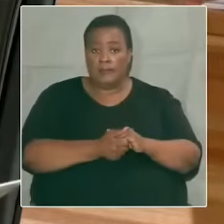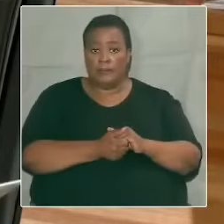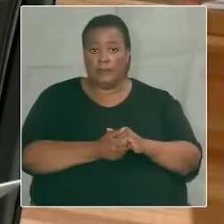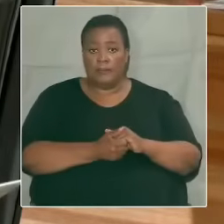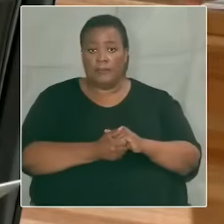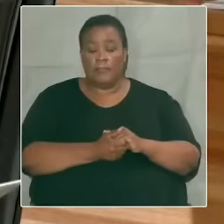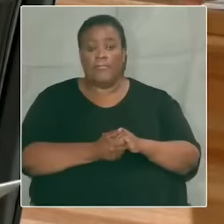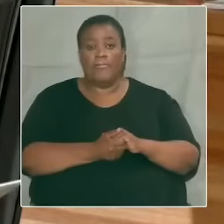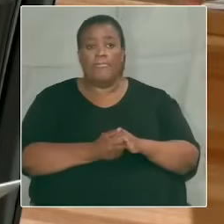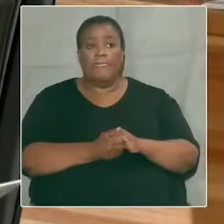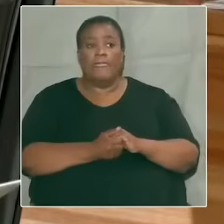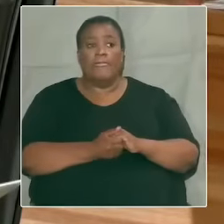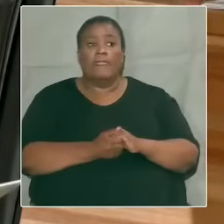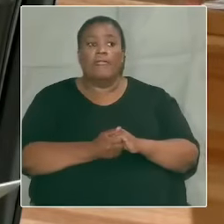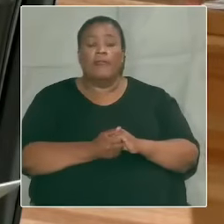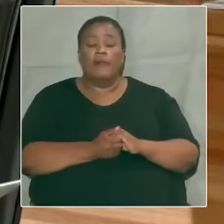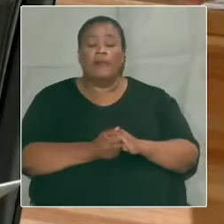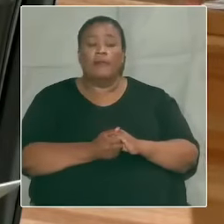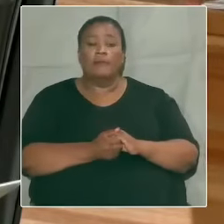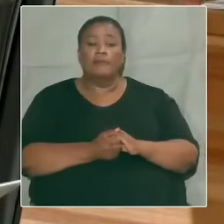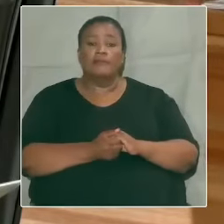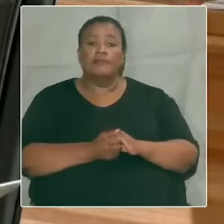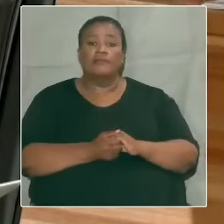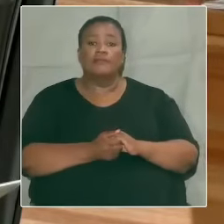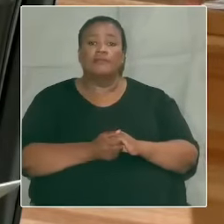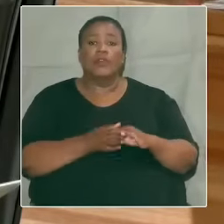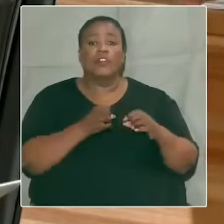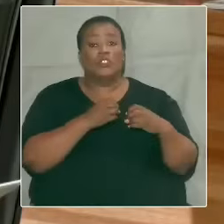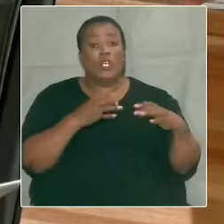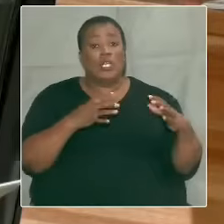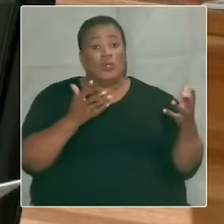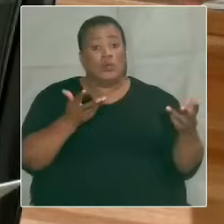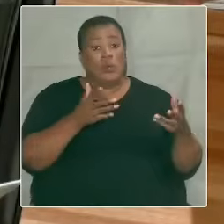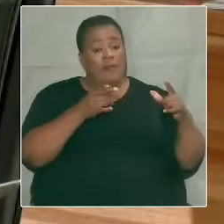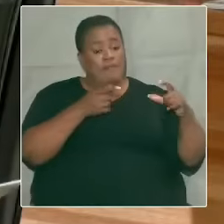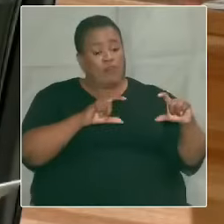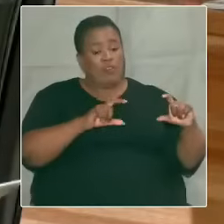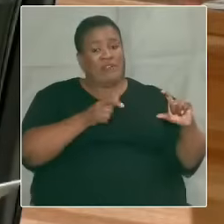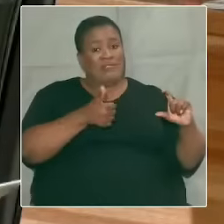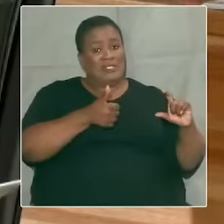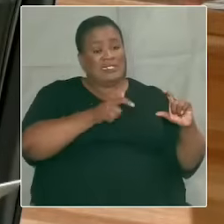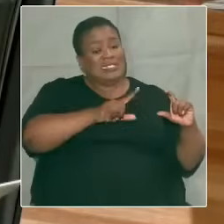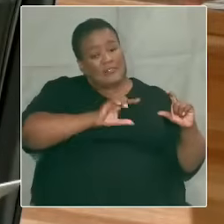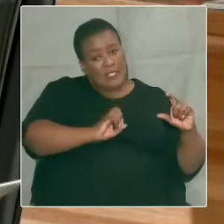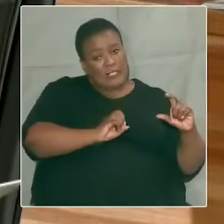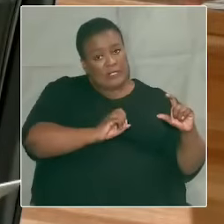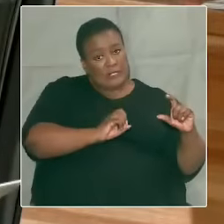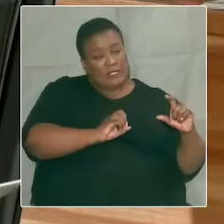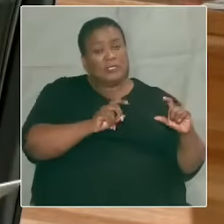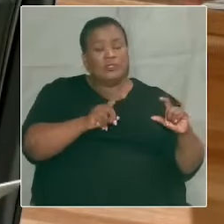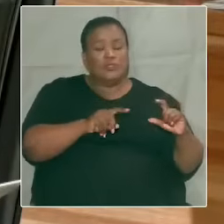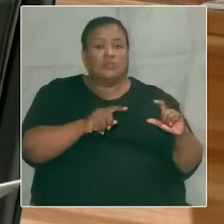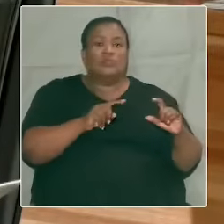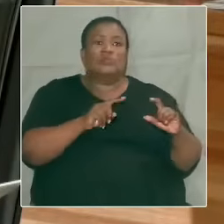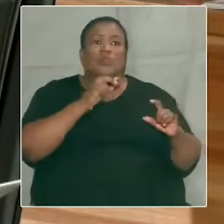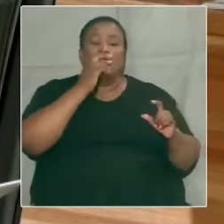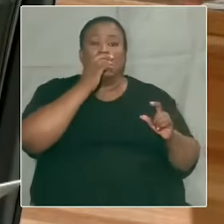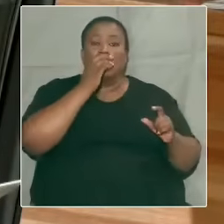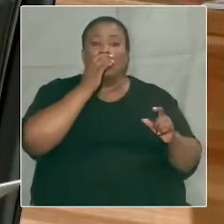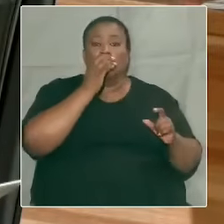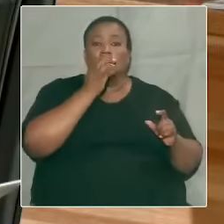commencing from paragraph 70, you deal with a recommendation that had been made for the adoption